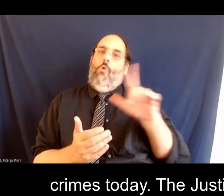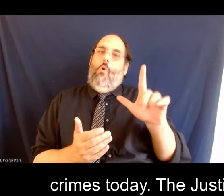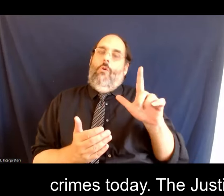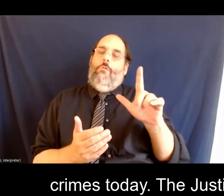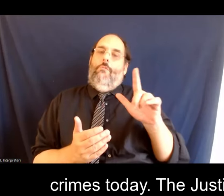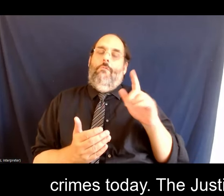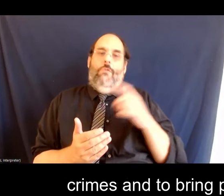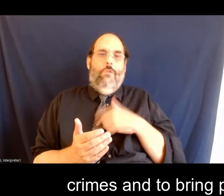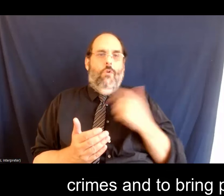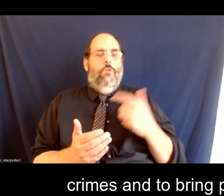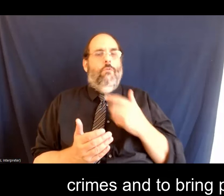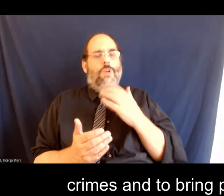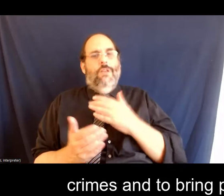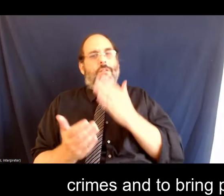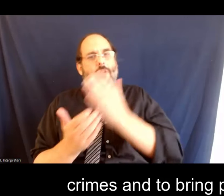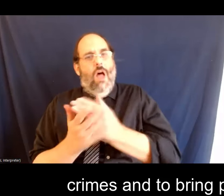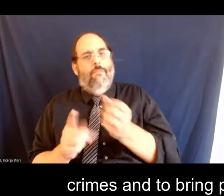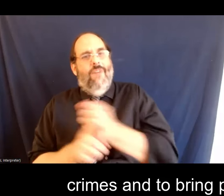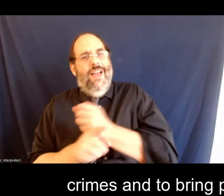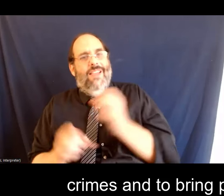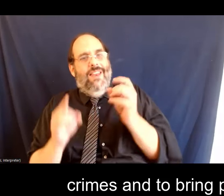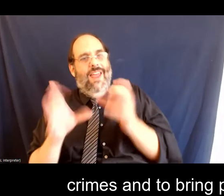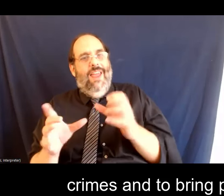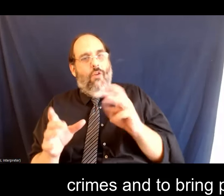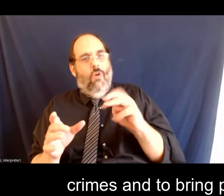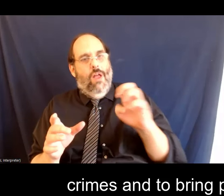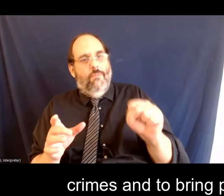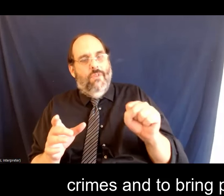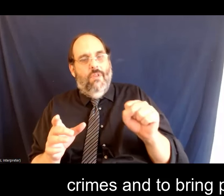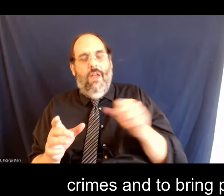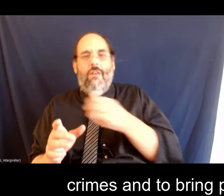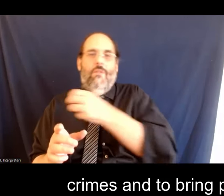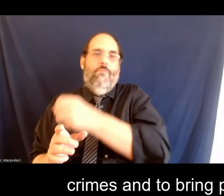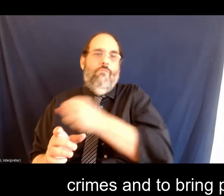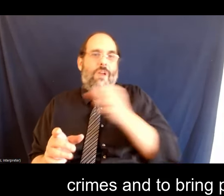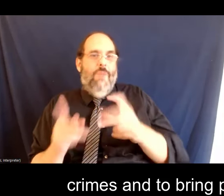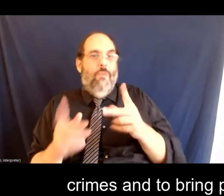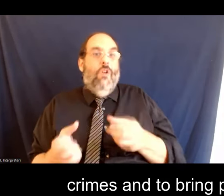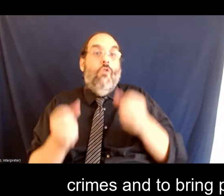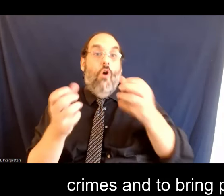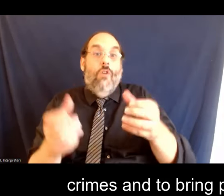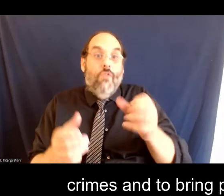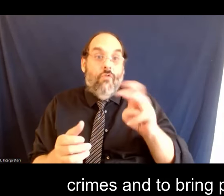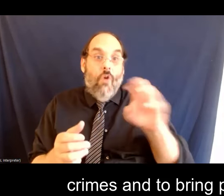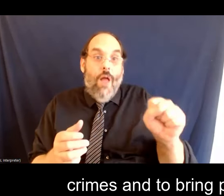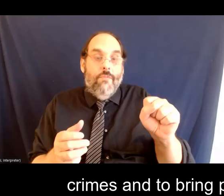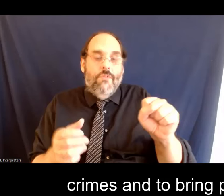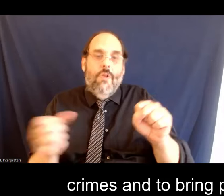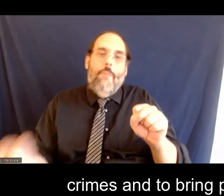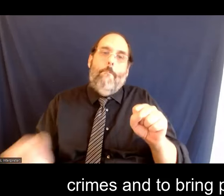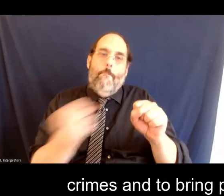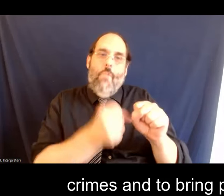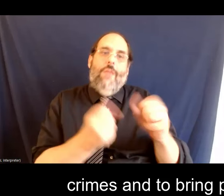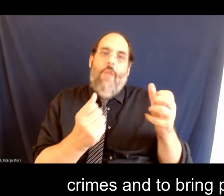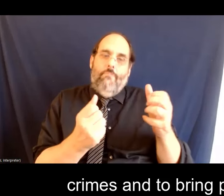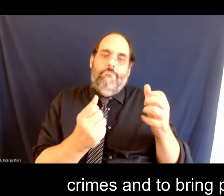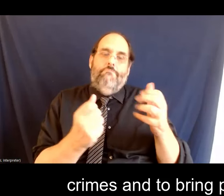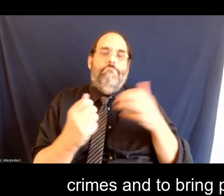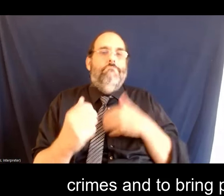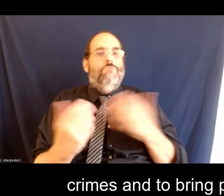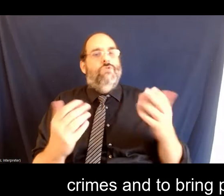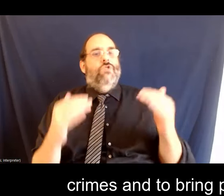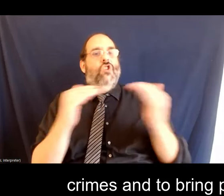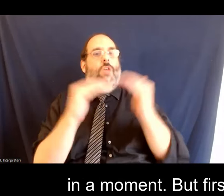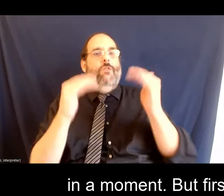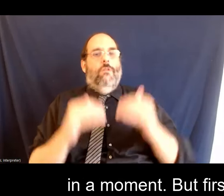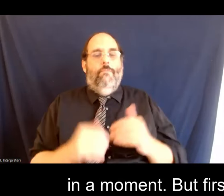address violent hate crimes and to bring perpetrators to justice. We'll hear from the family